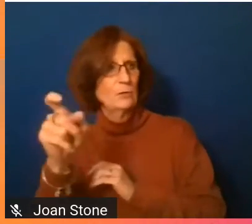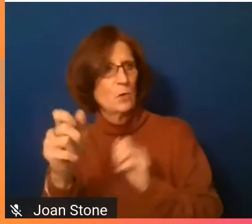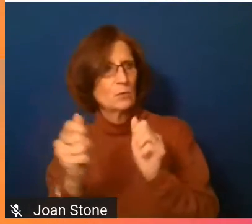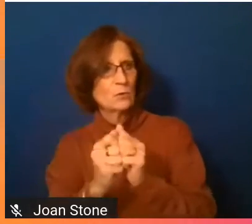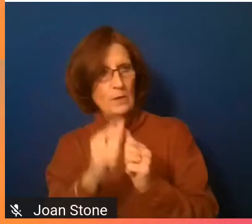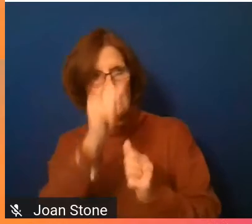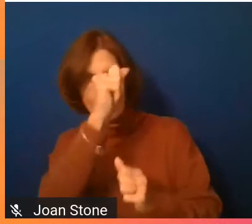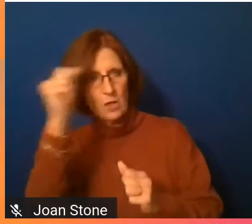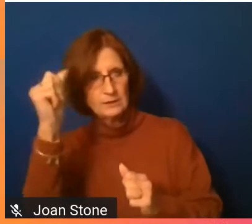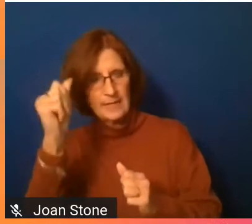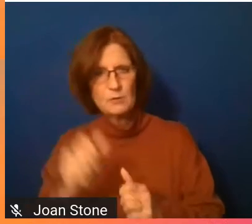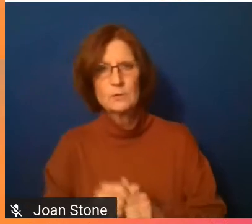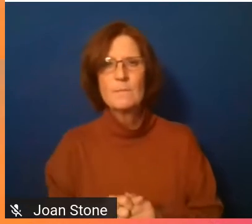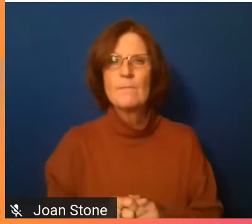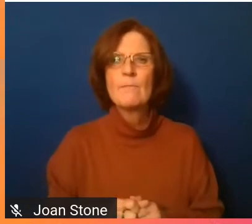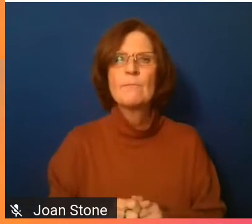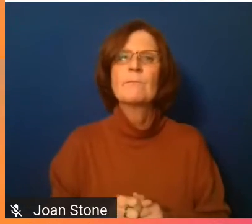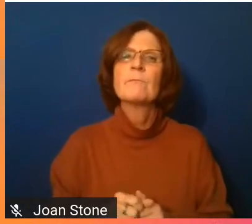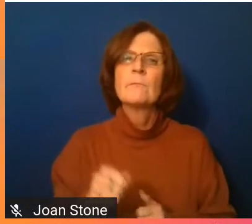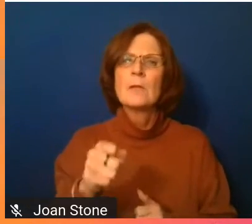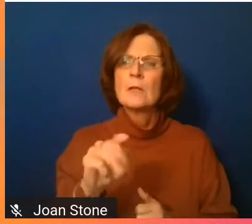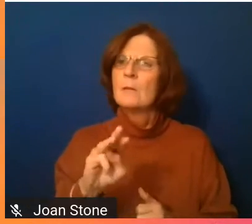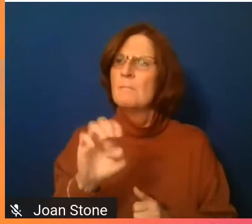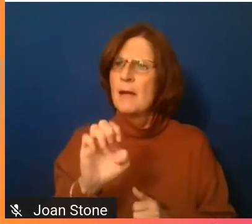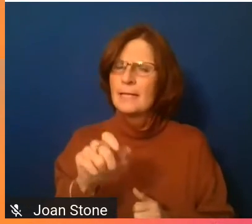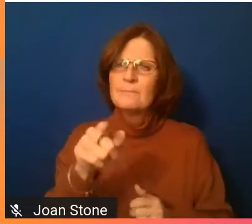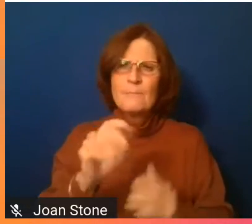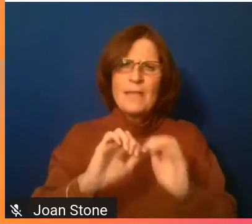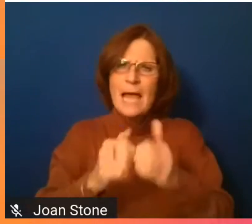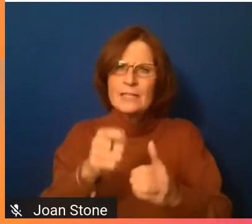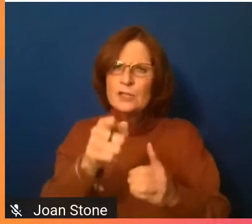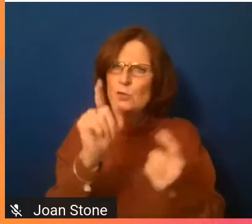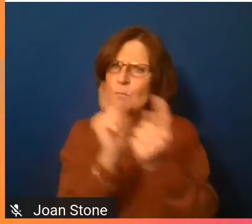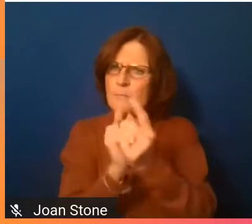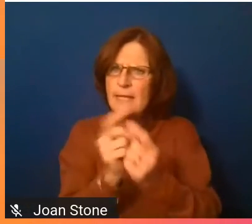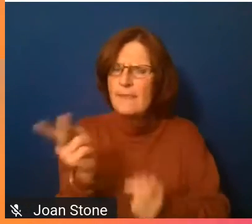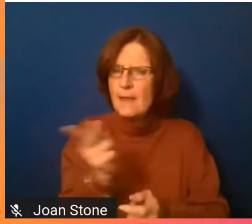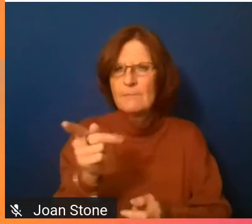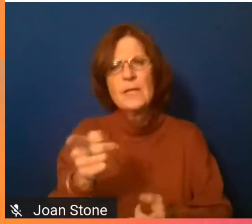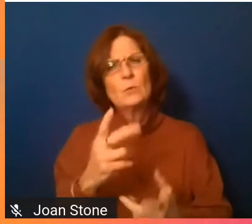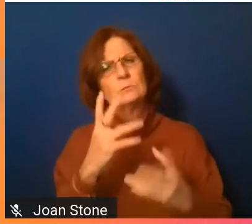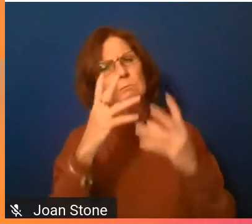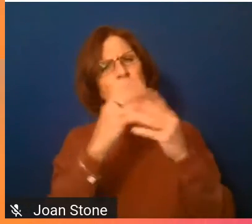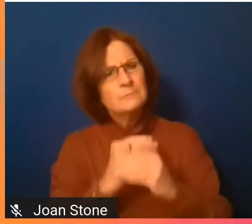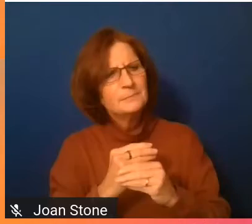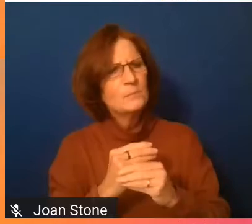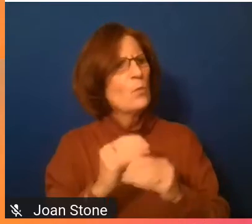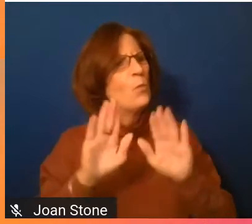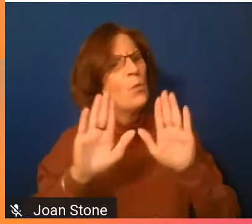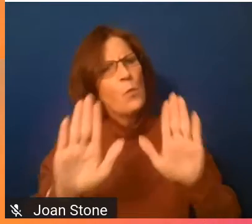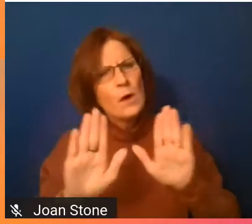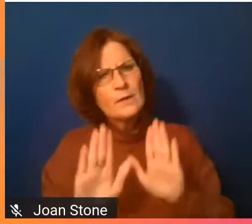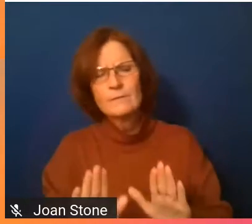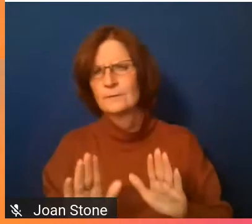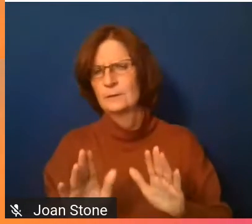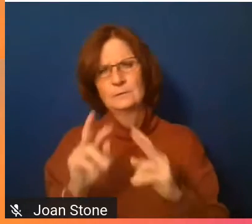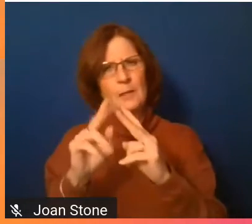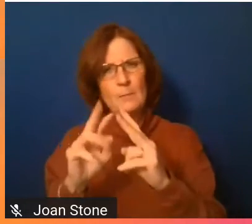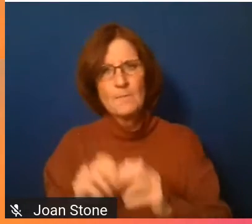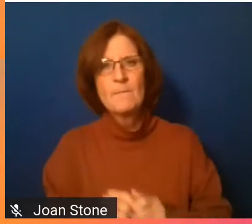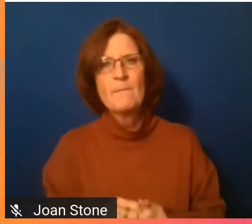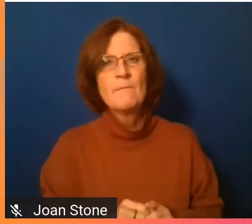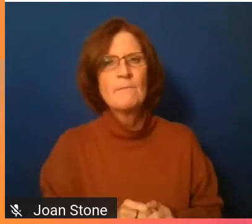dig in here with you. How did the film come to be, and how did you meet them? They were such a lovely, really lovely couple. Yeah,